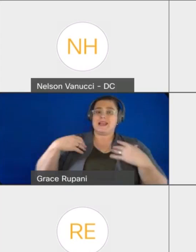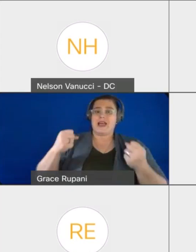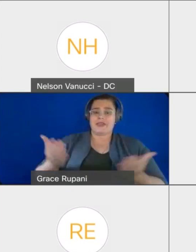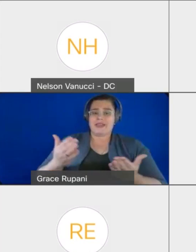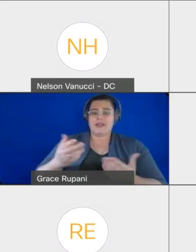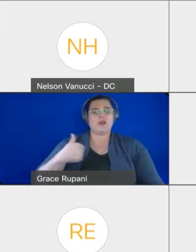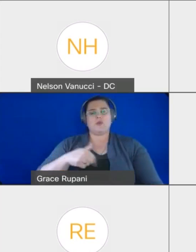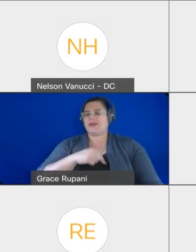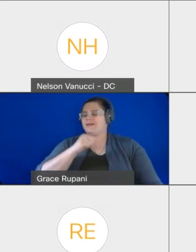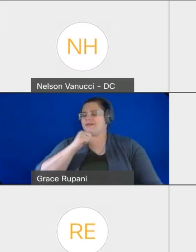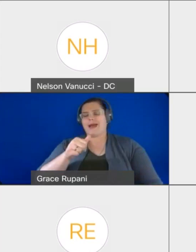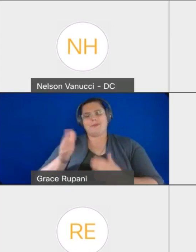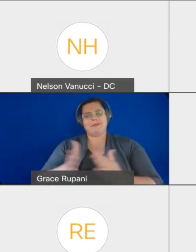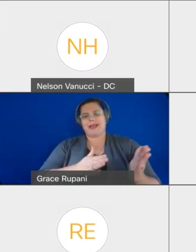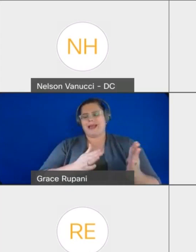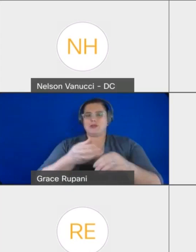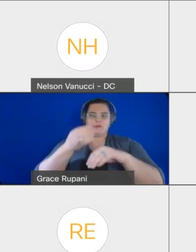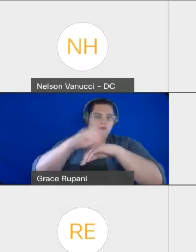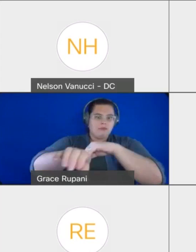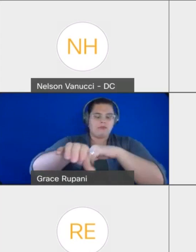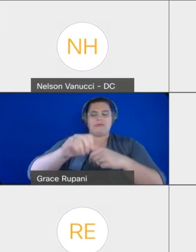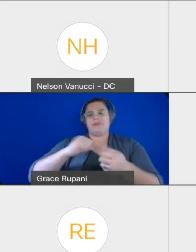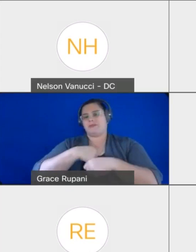of making it a mandatory vaccine.